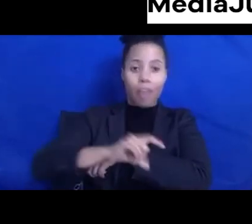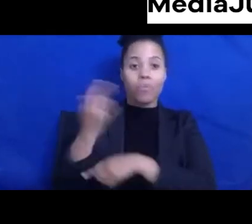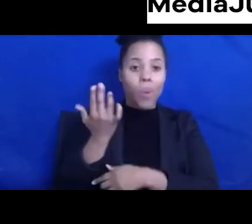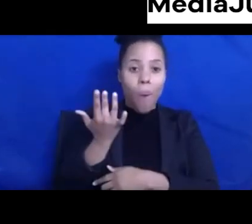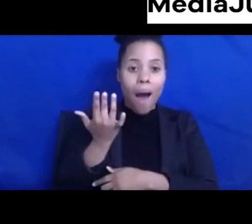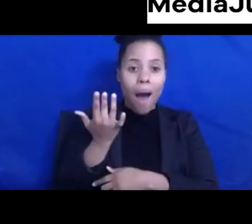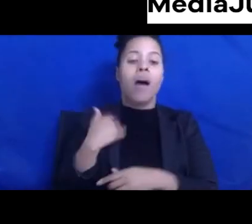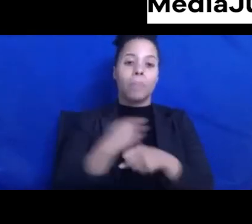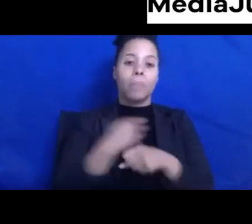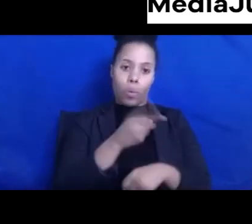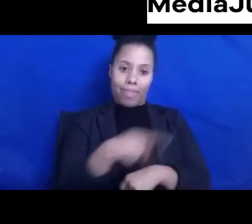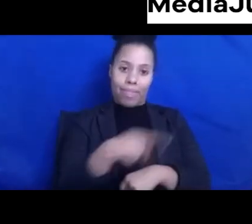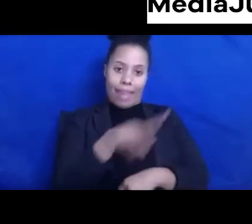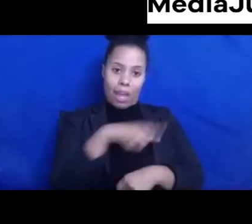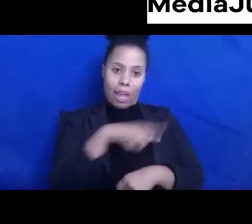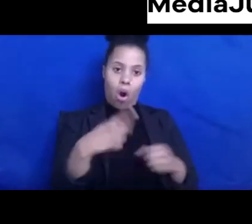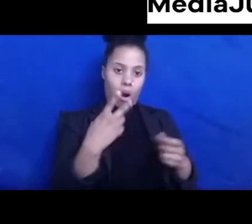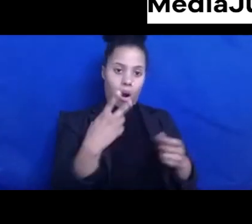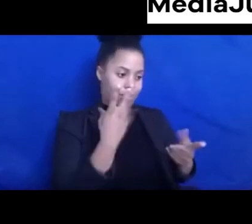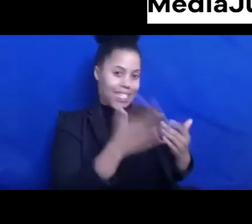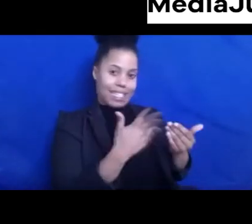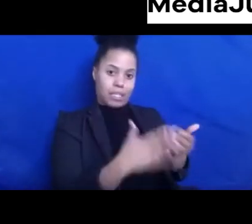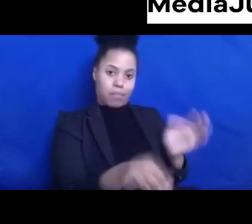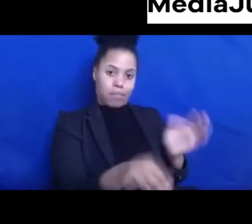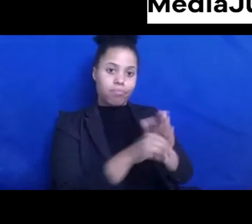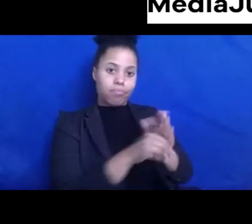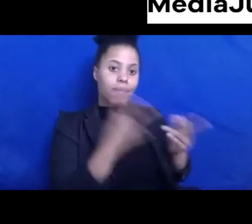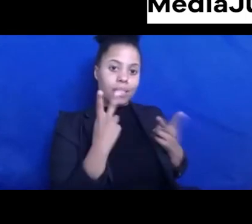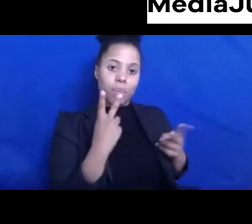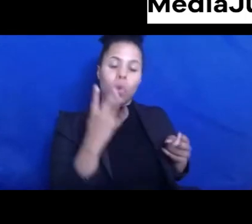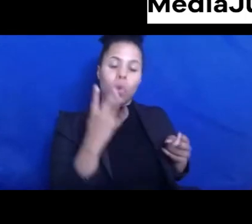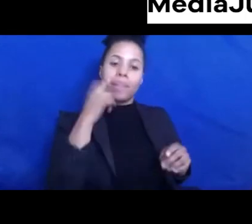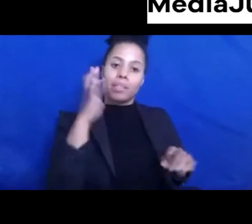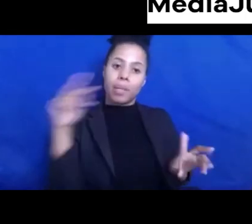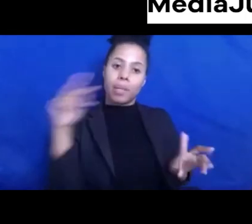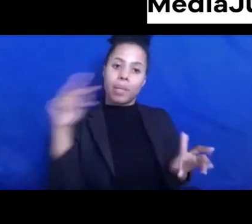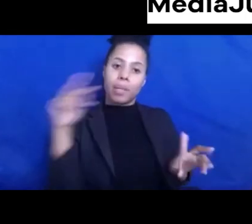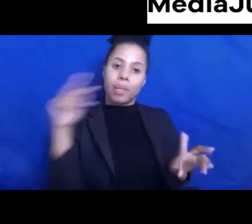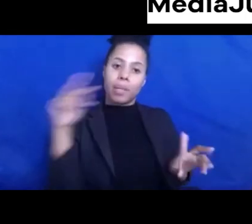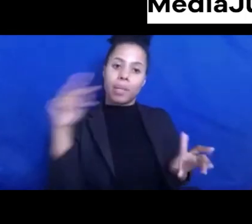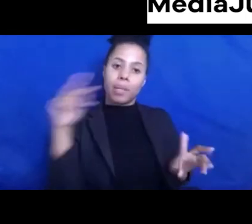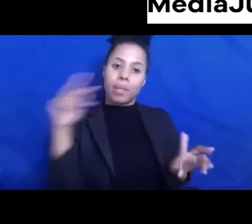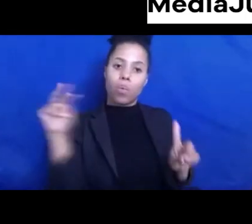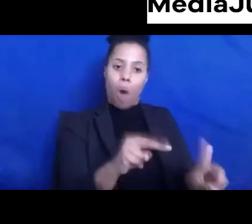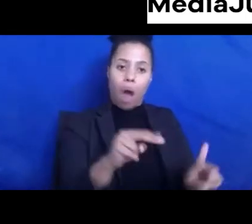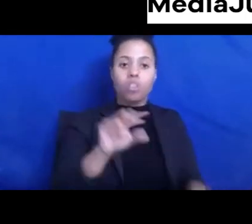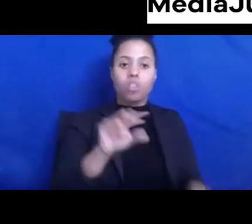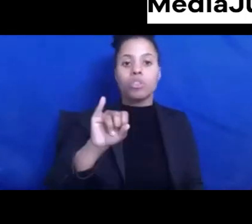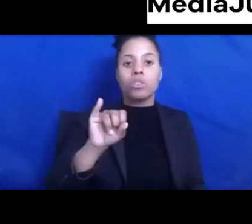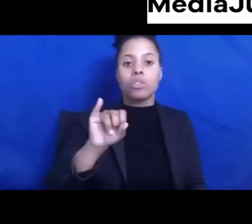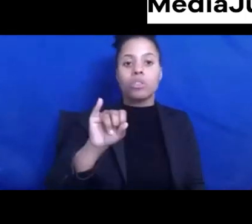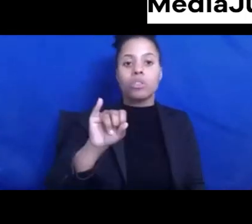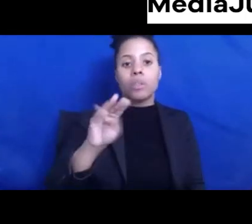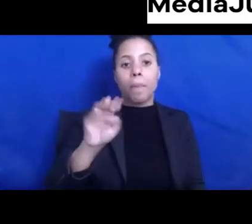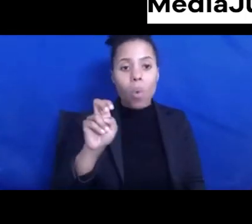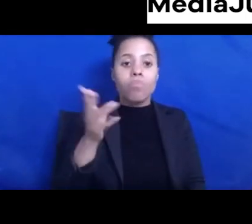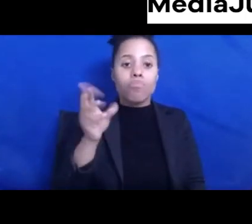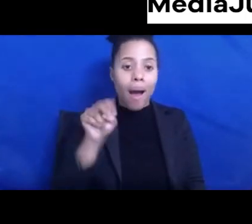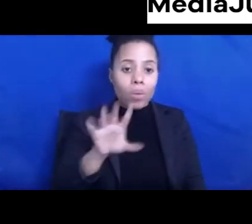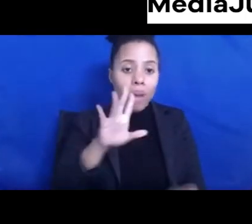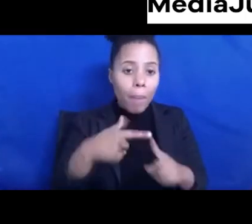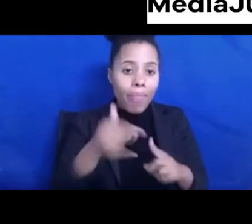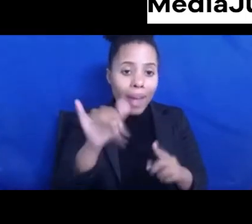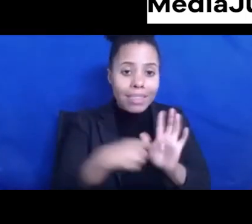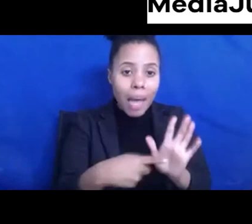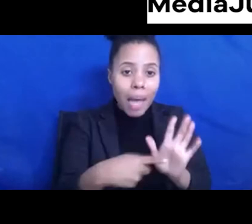watched. And Simone Brown talks about this example. She talks about branding, which like I know